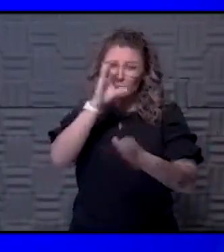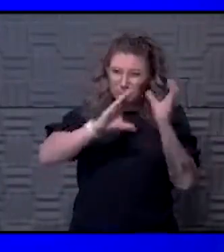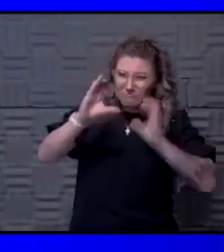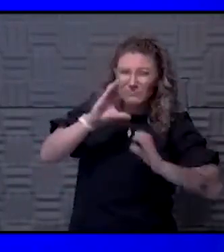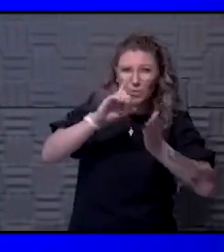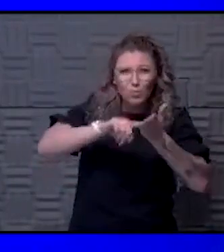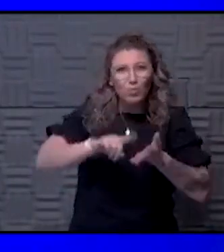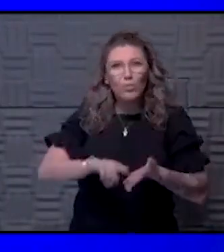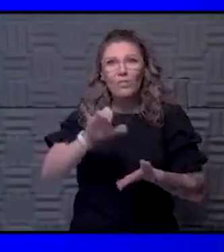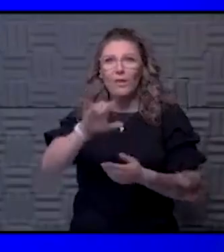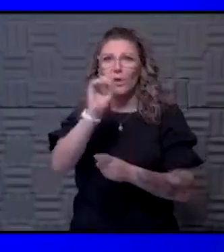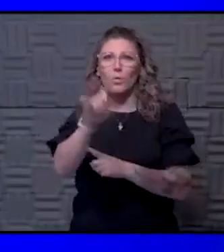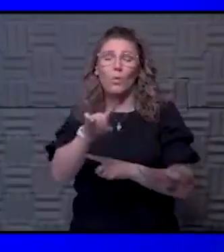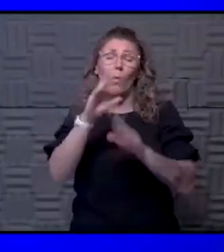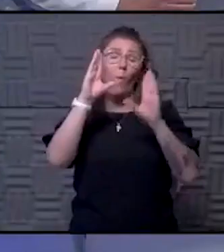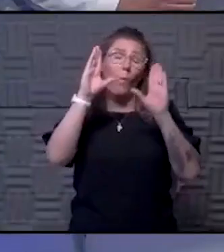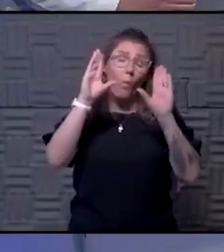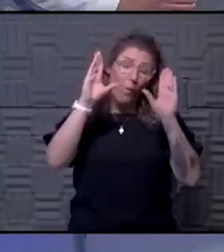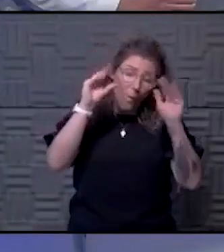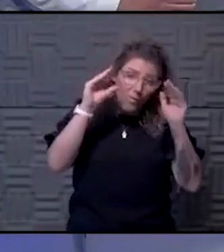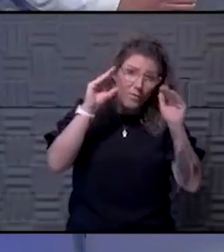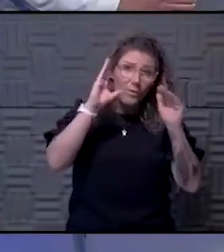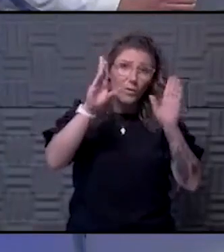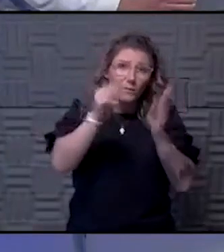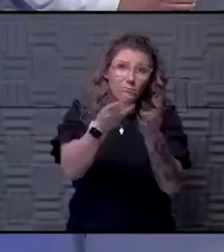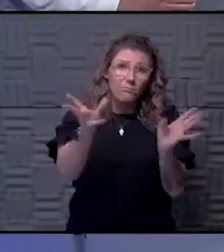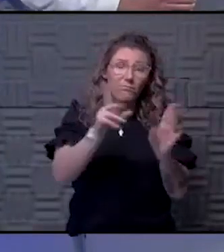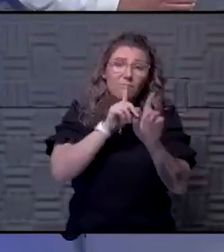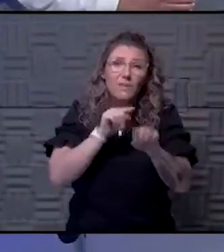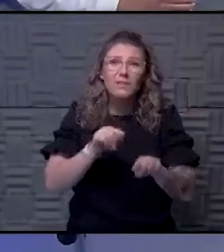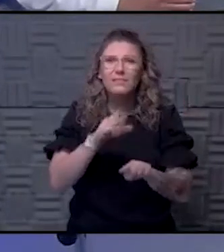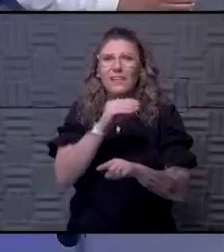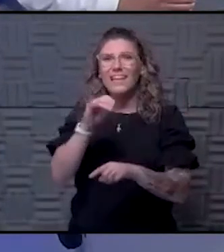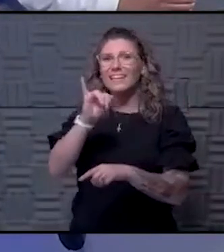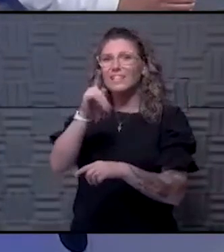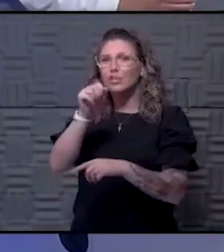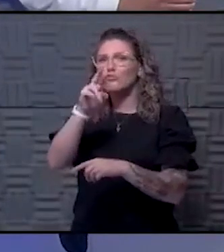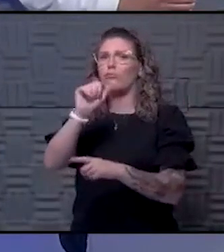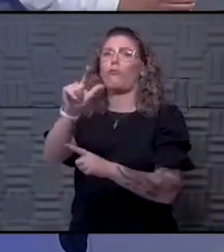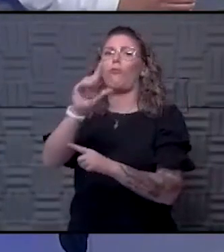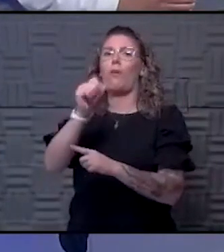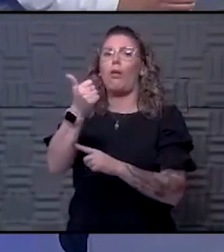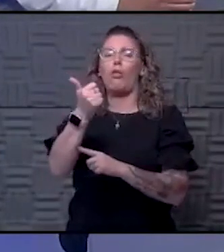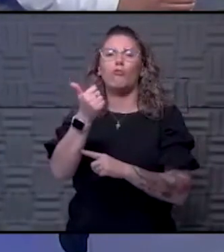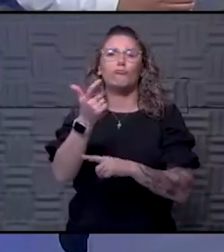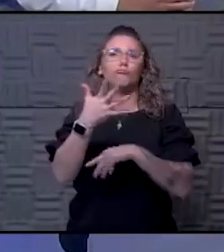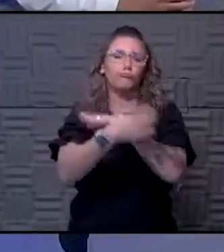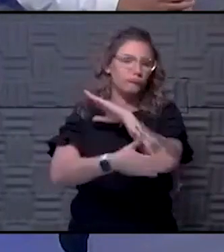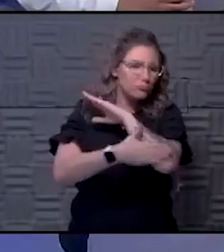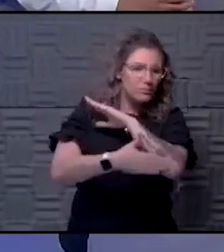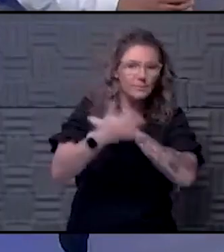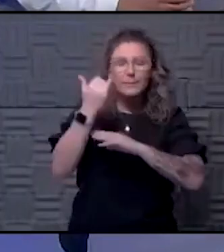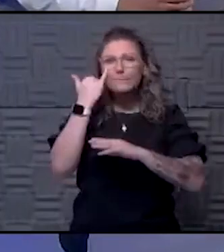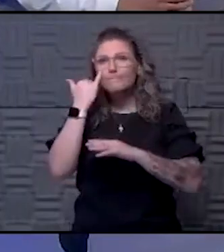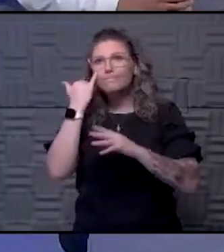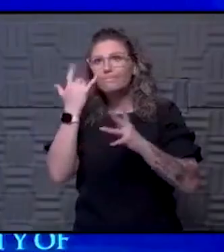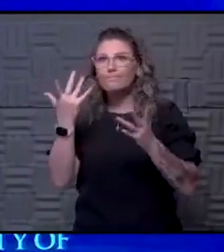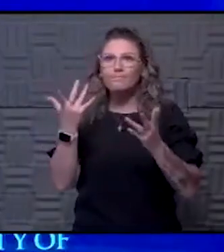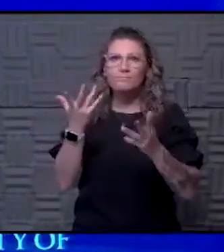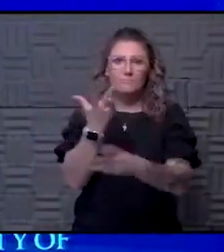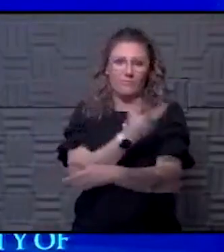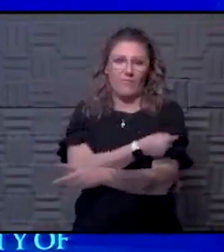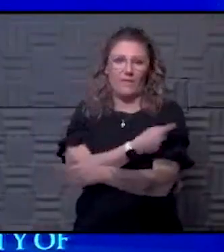So hopefully that will provide answers. Yeah, and I too. think some of the preliminary data out of Israel and other areas is suggesting that if you've been vaccinated,